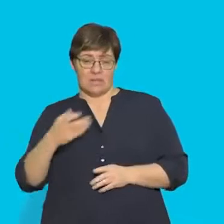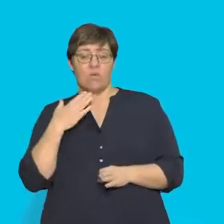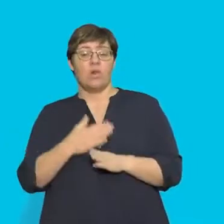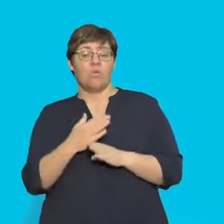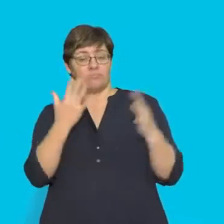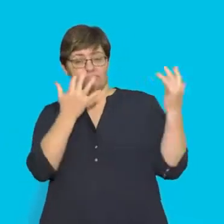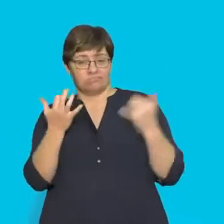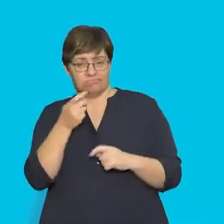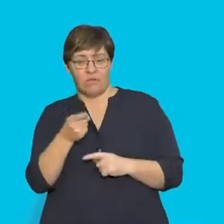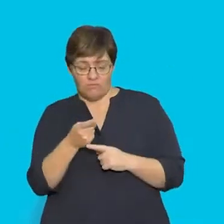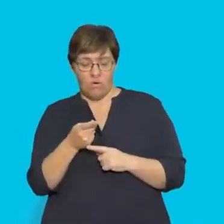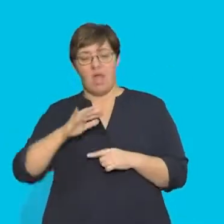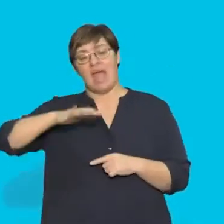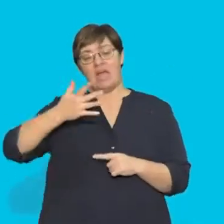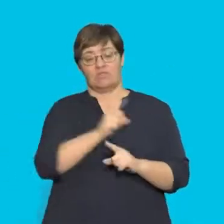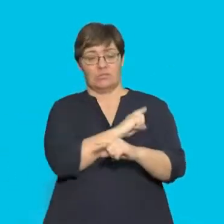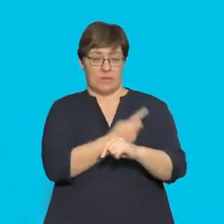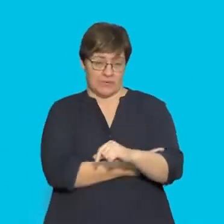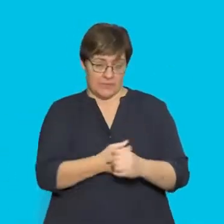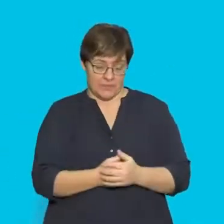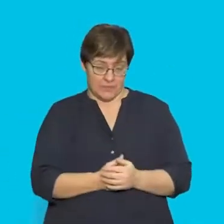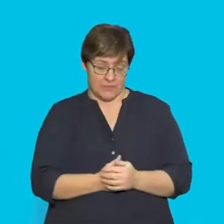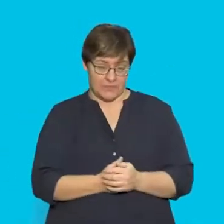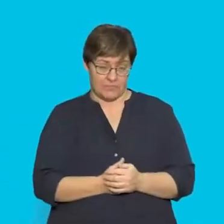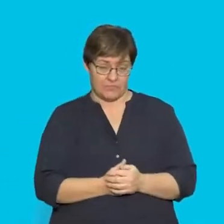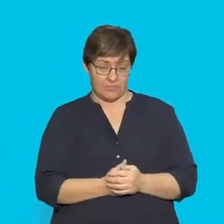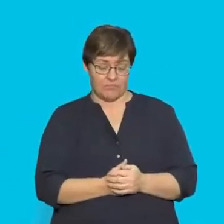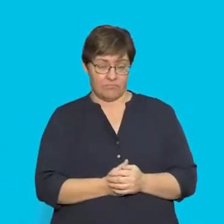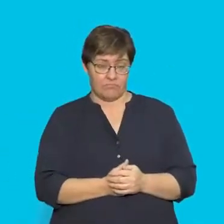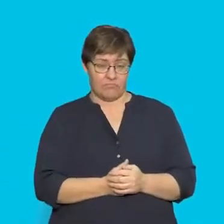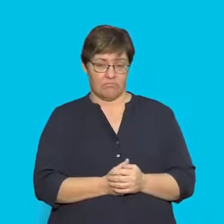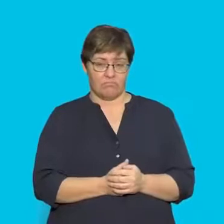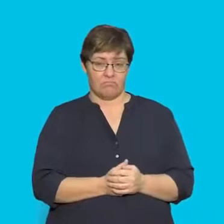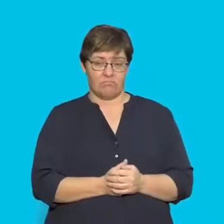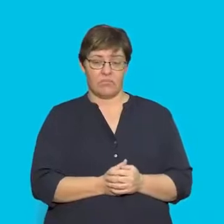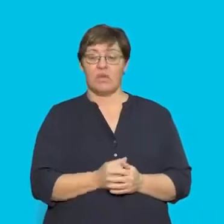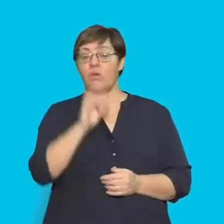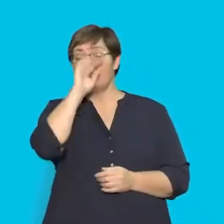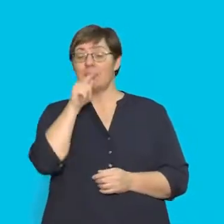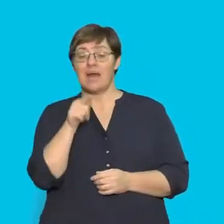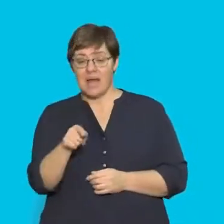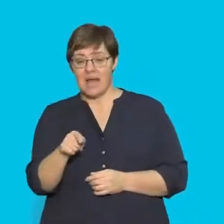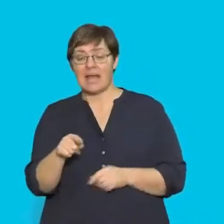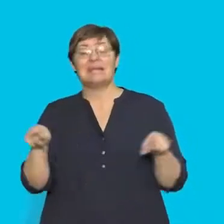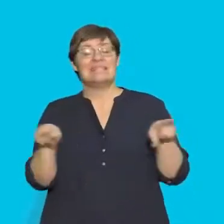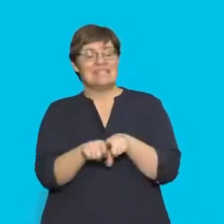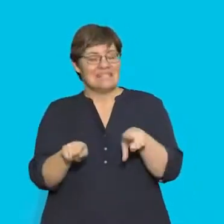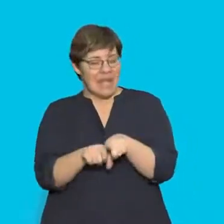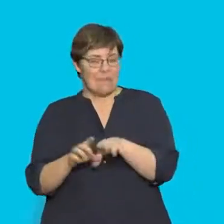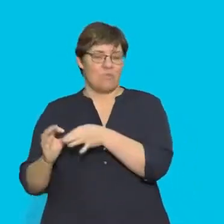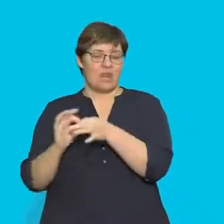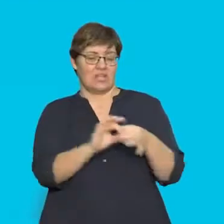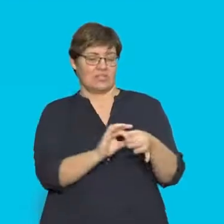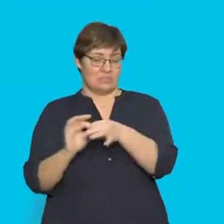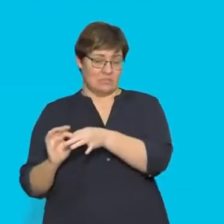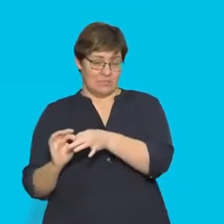for average power. And so remember here that this is the same relationship or type of